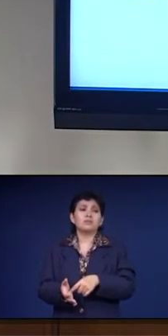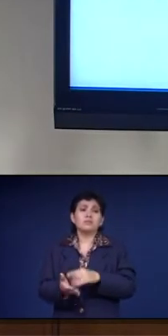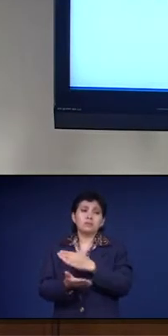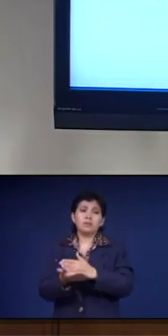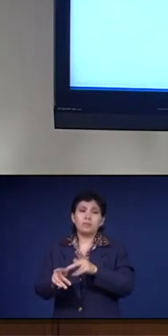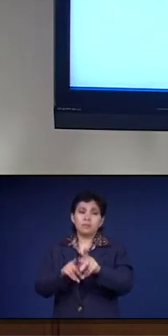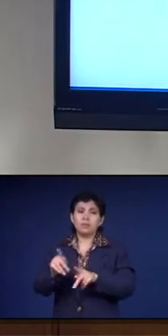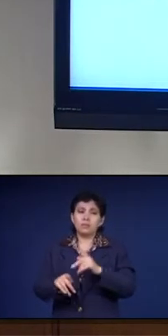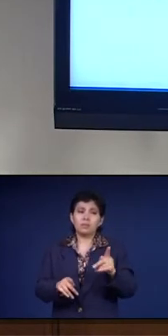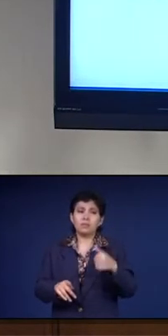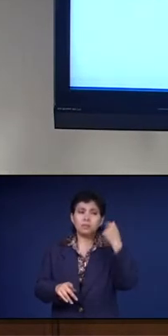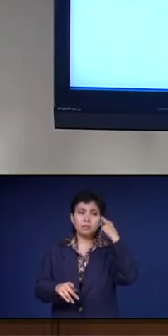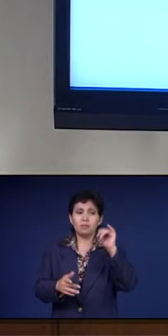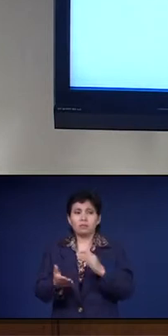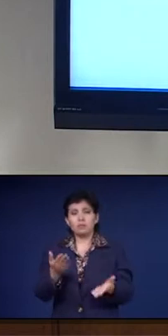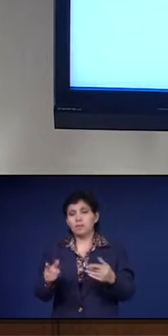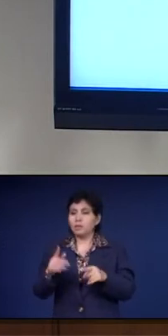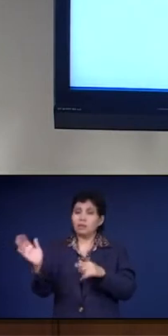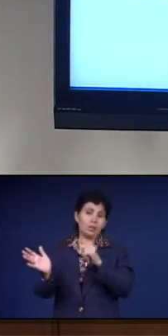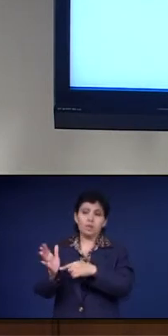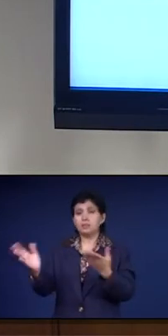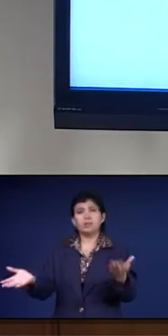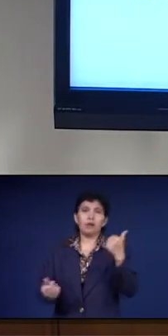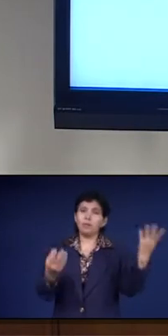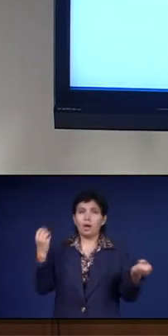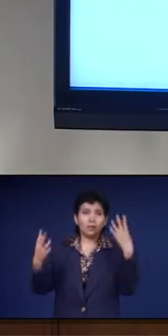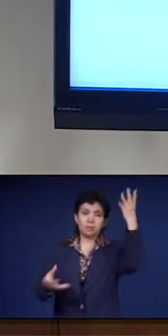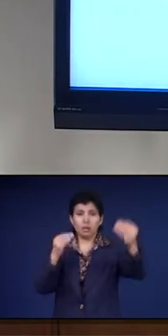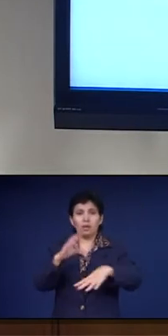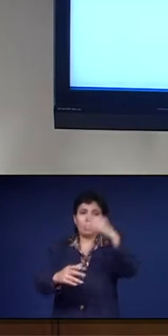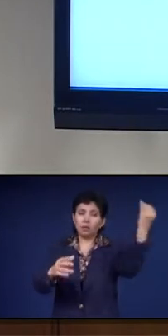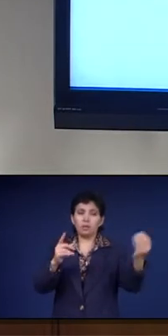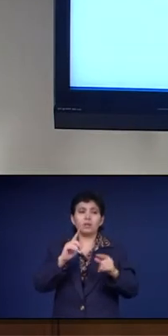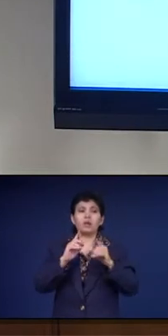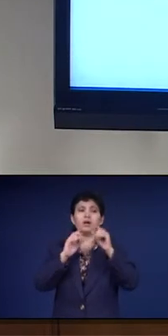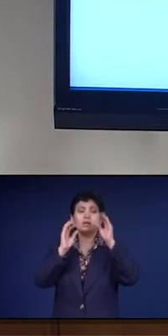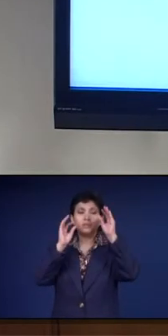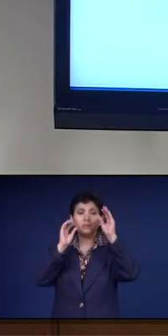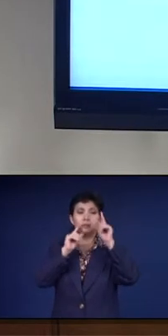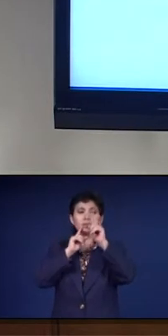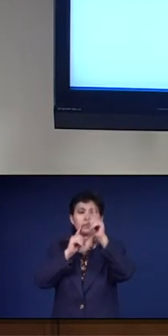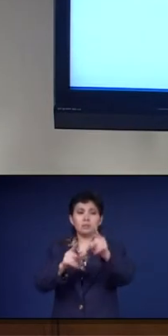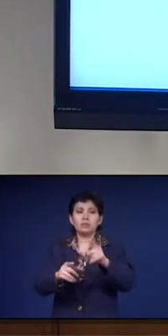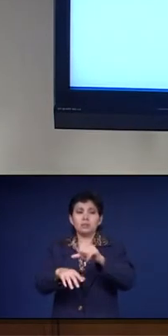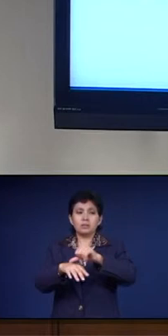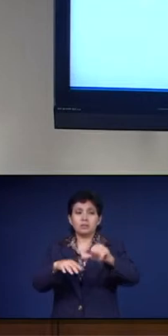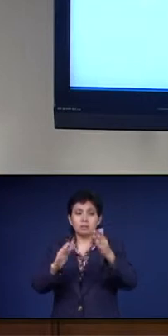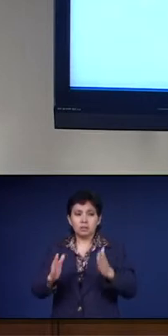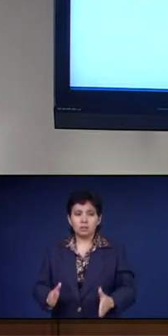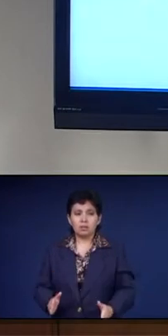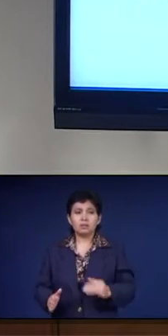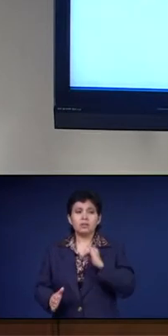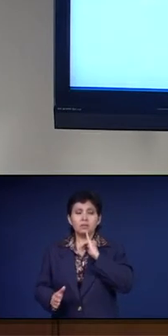people would think of way, his uncles, his aunties. Okay, the answer is that the surgeon is actually the